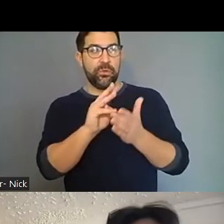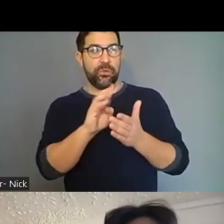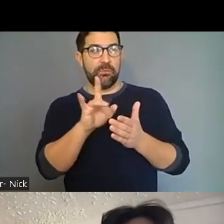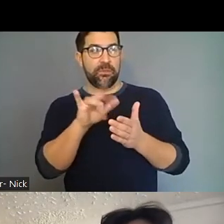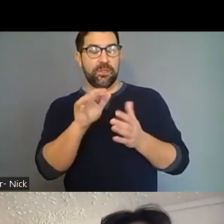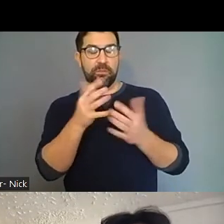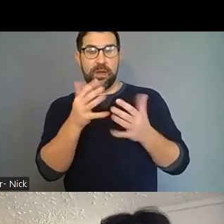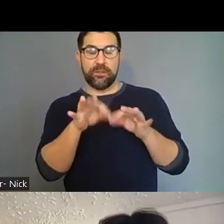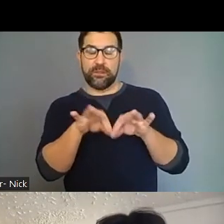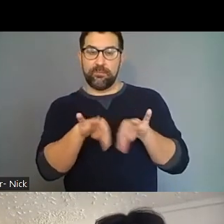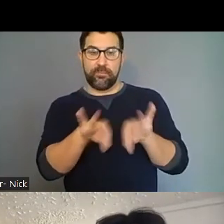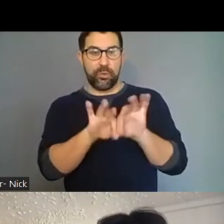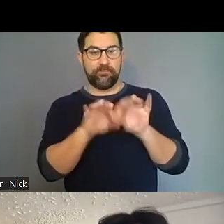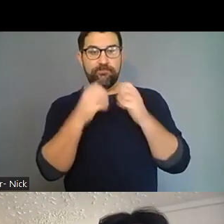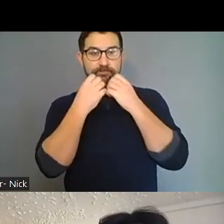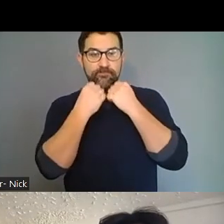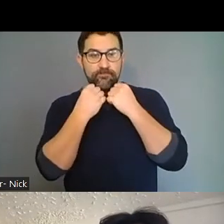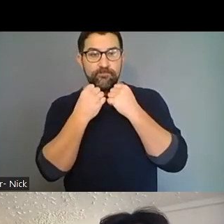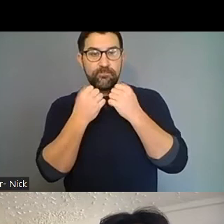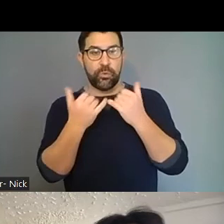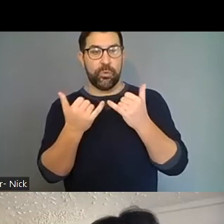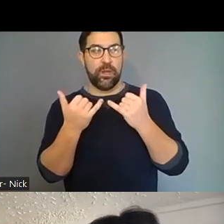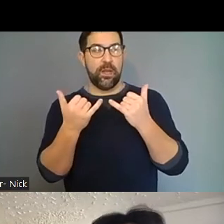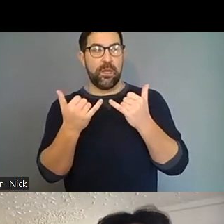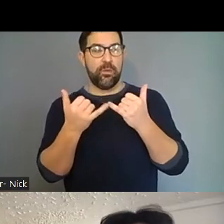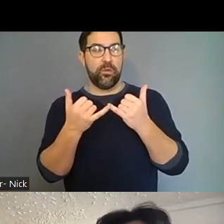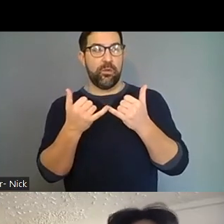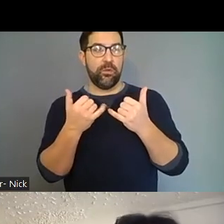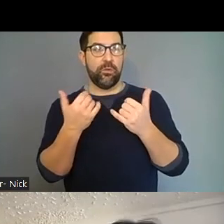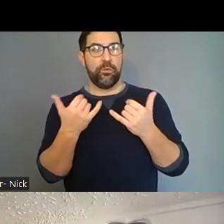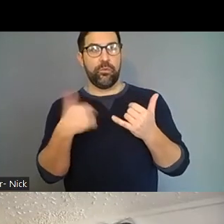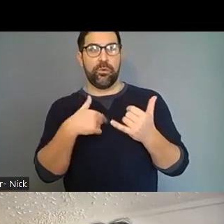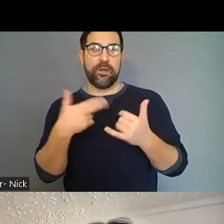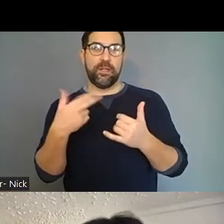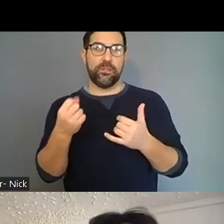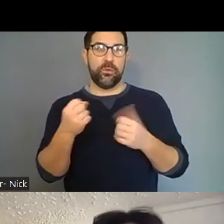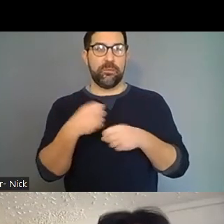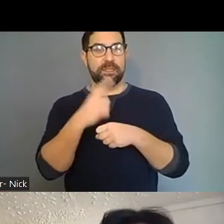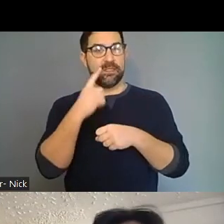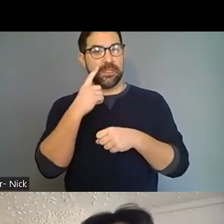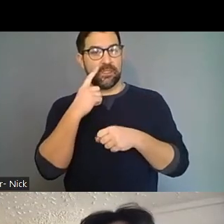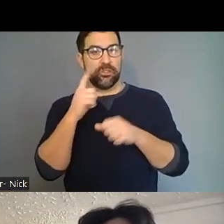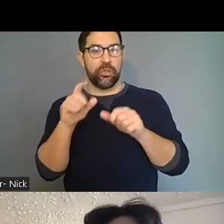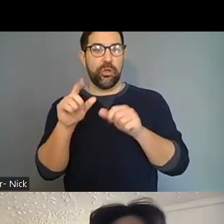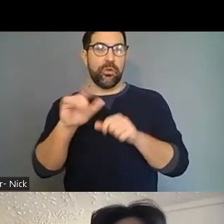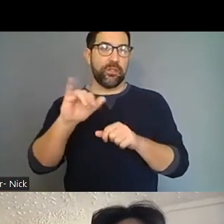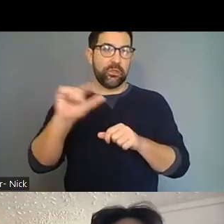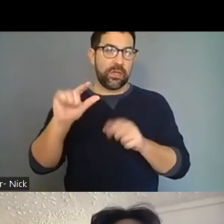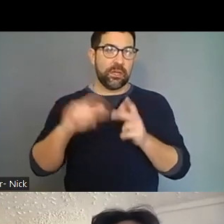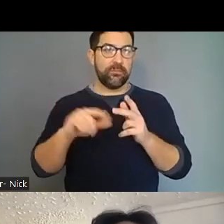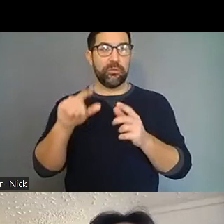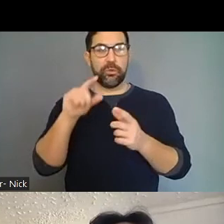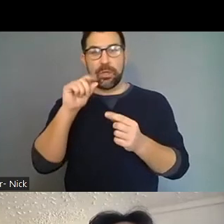ever. And so, you know, we're in high school. It makes sense for us to go on Instagram and Twitter and